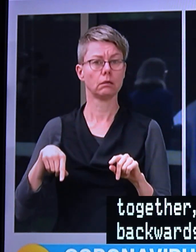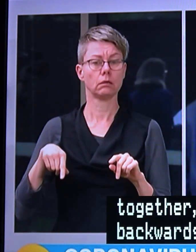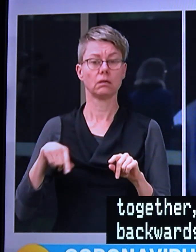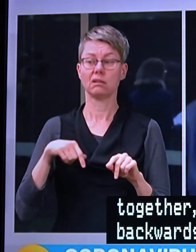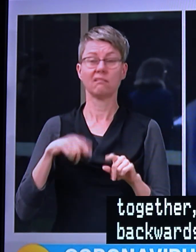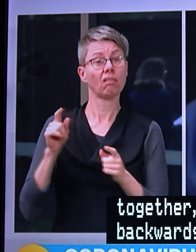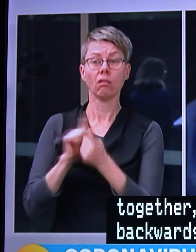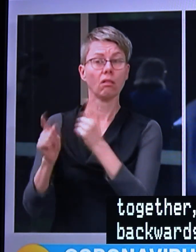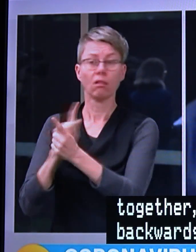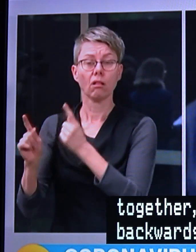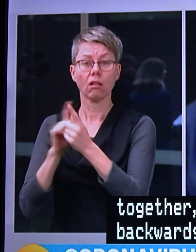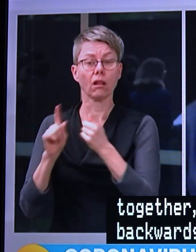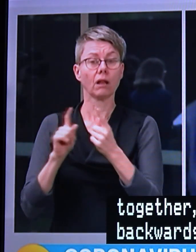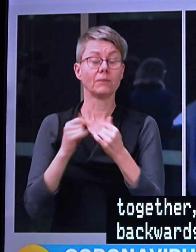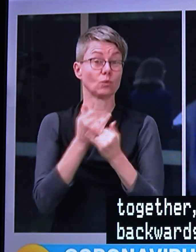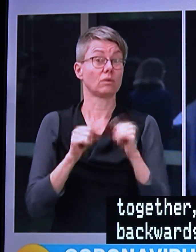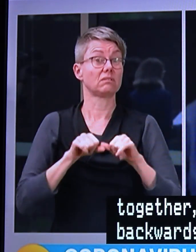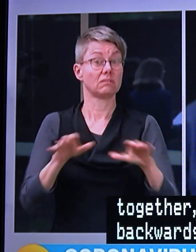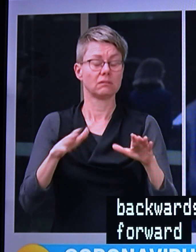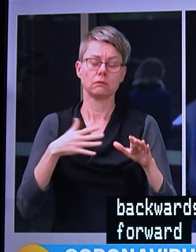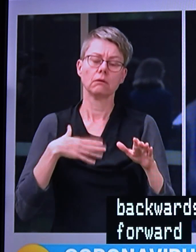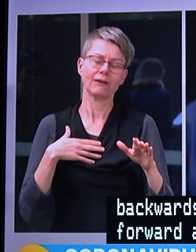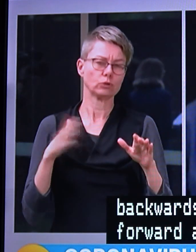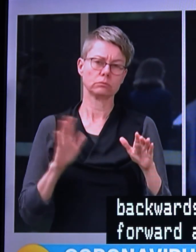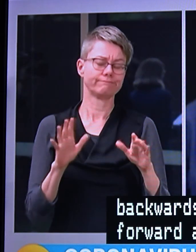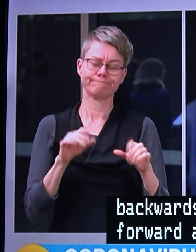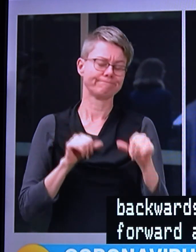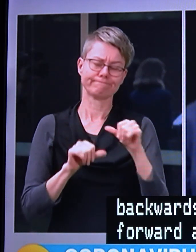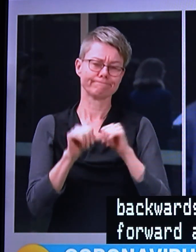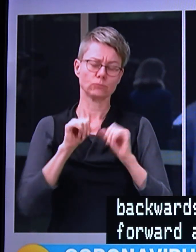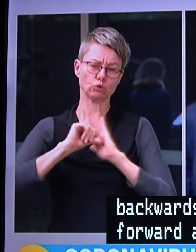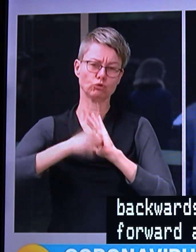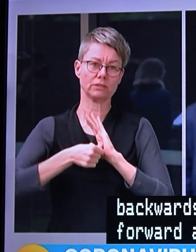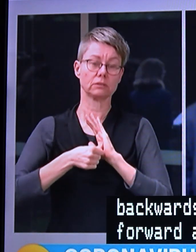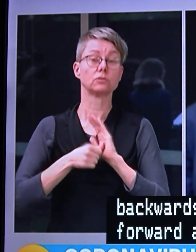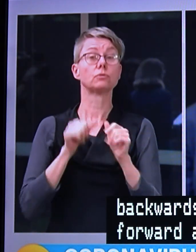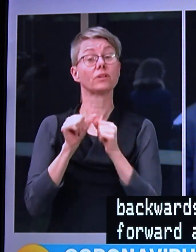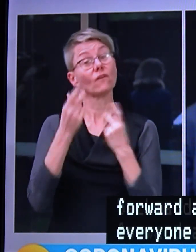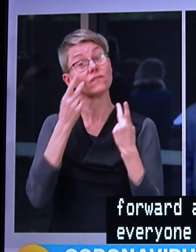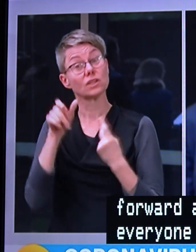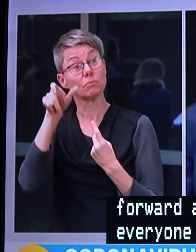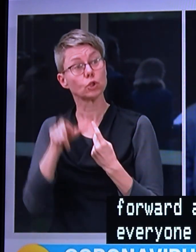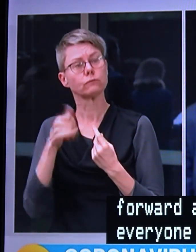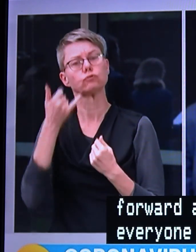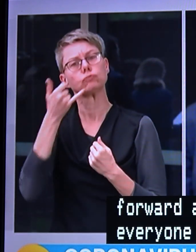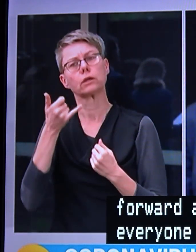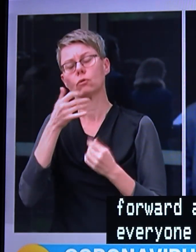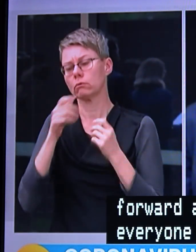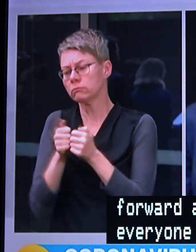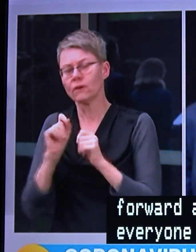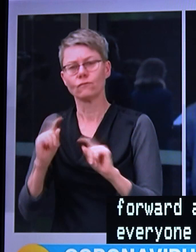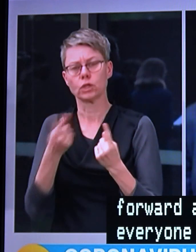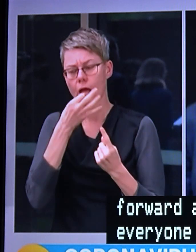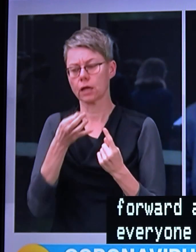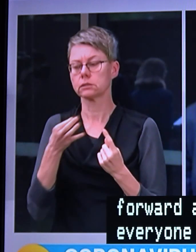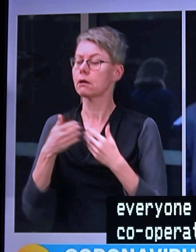rules and has their conversations with their loved ones, conversations you should have before you undertake a visit. Will there be physical contact?